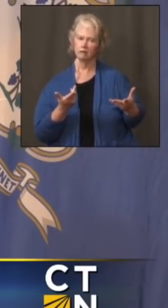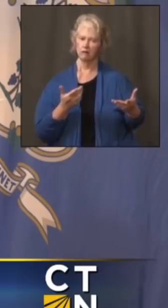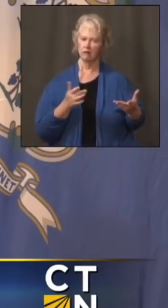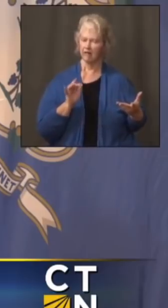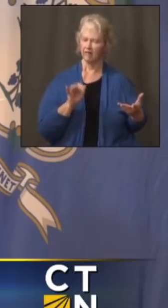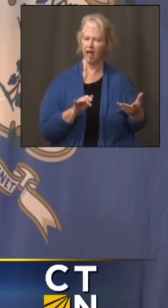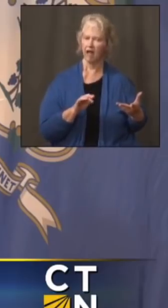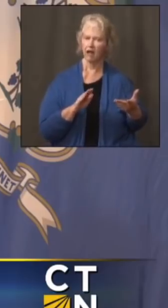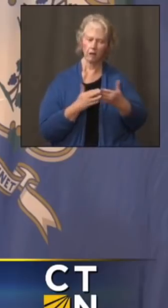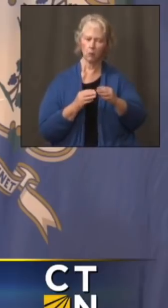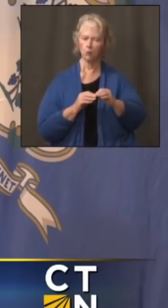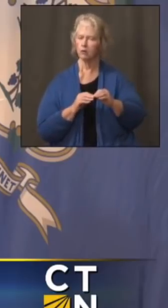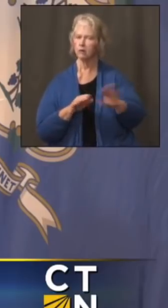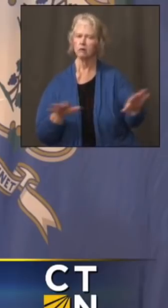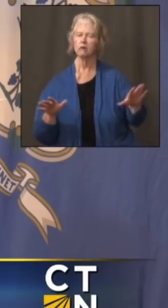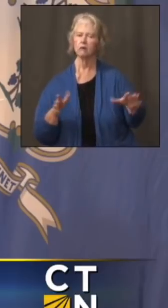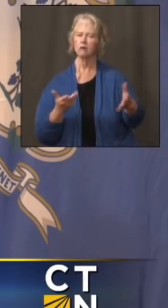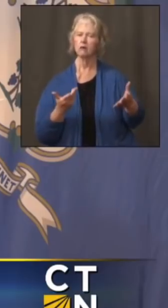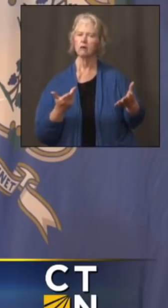community spread